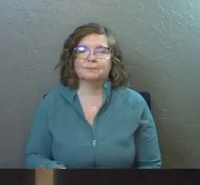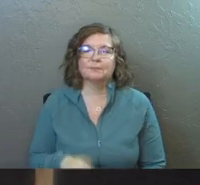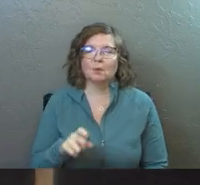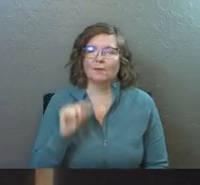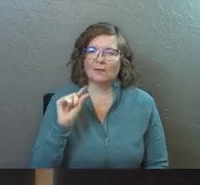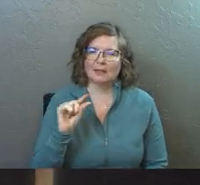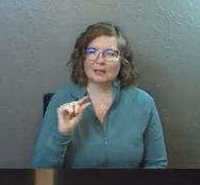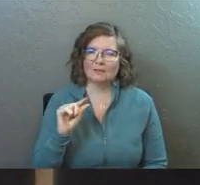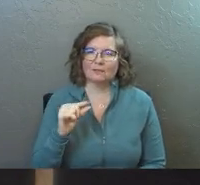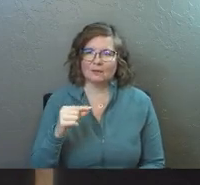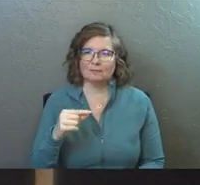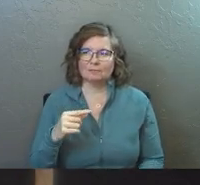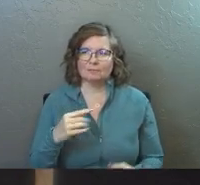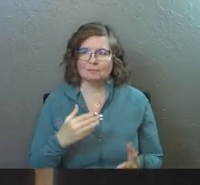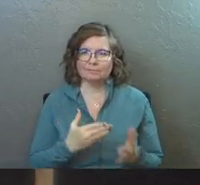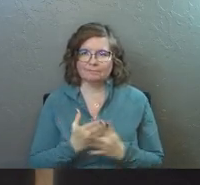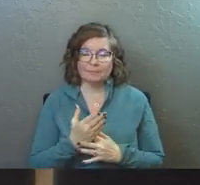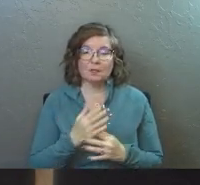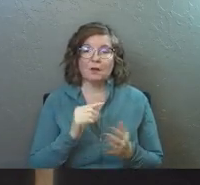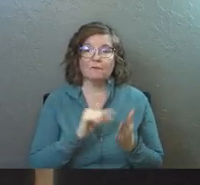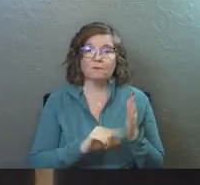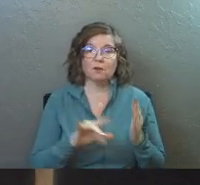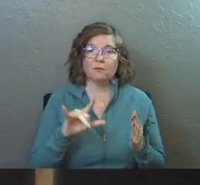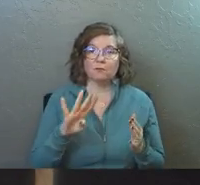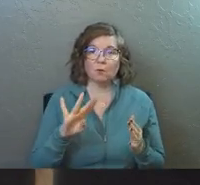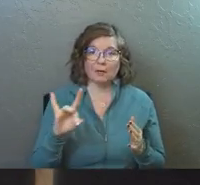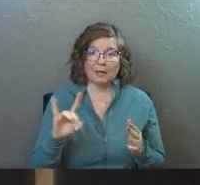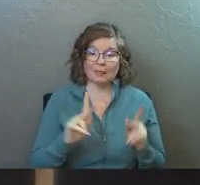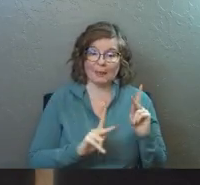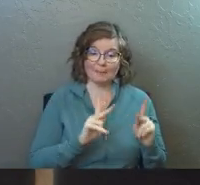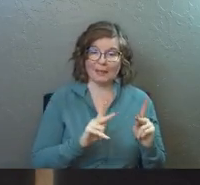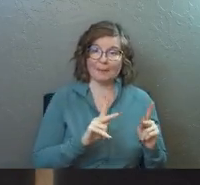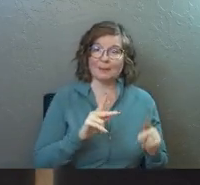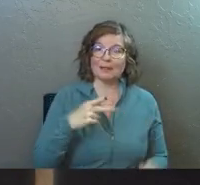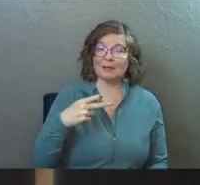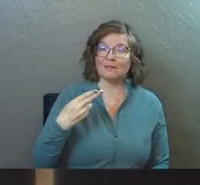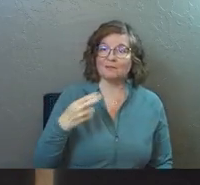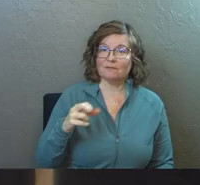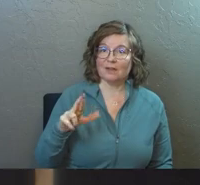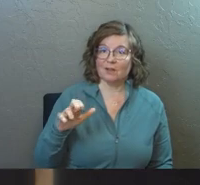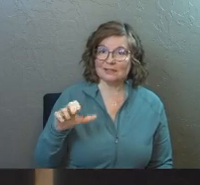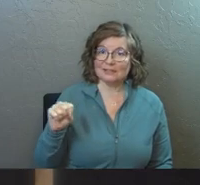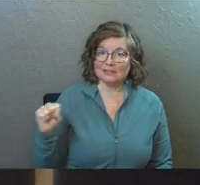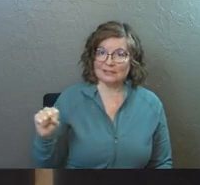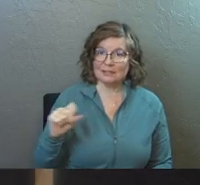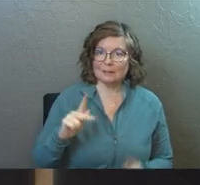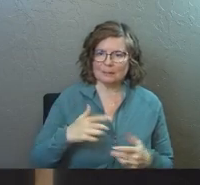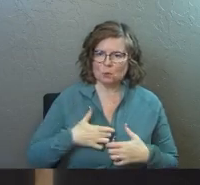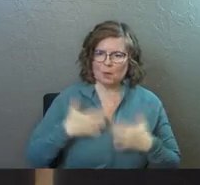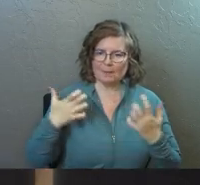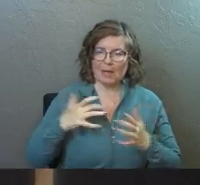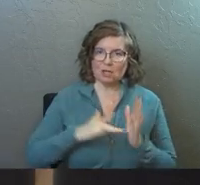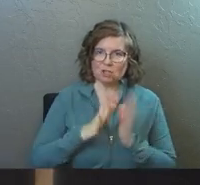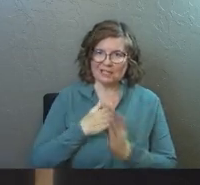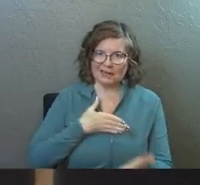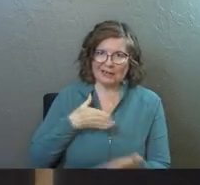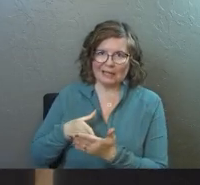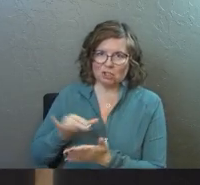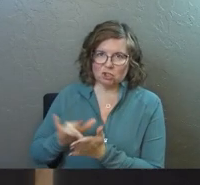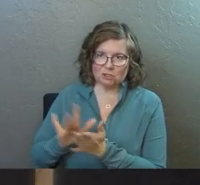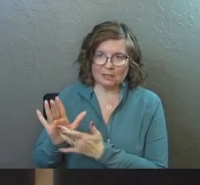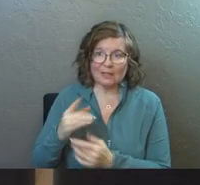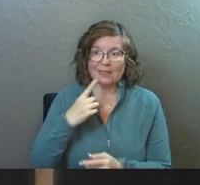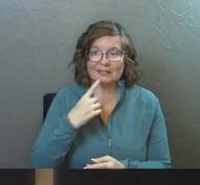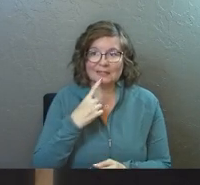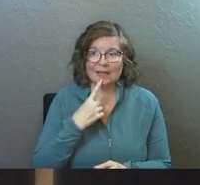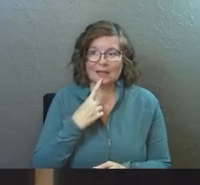you've got a little bit of an argument to get through first. Verse 48, the people. Now, this is Pharisees. These are people who are mad at Jesus, against Jesus. And this is